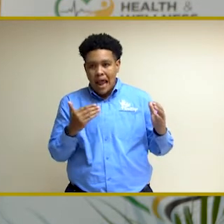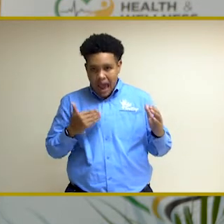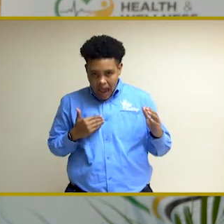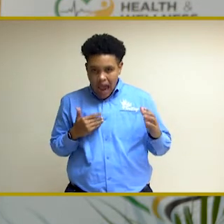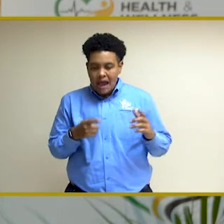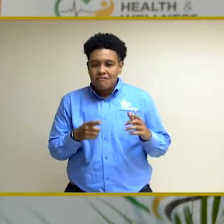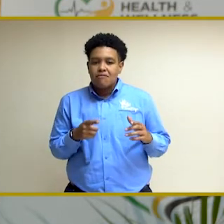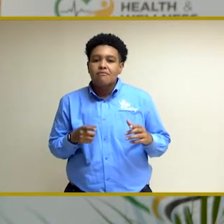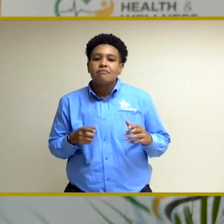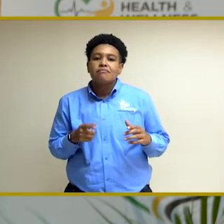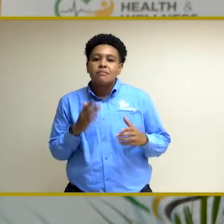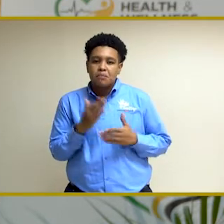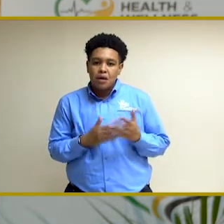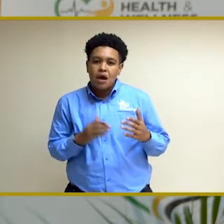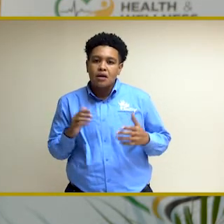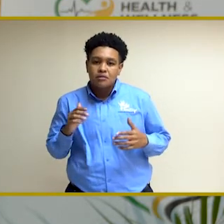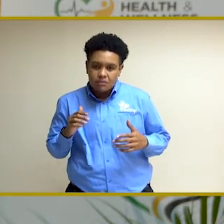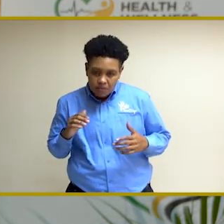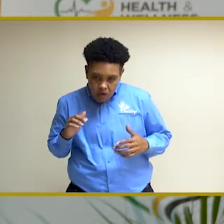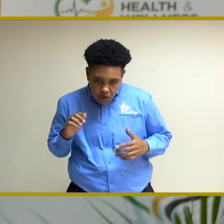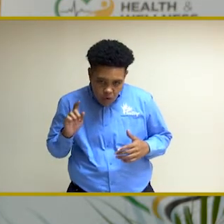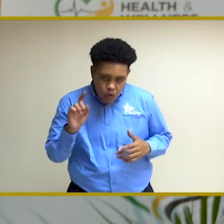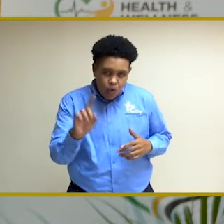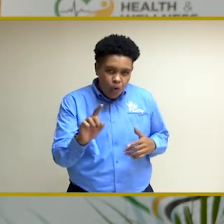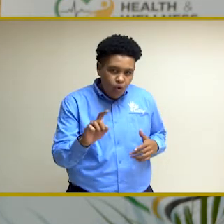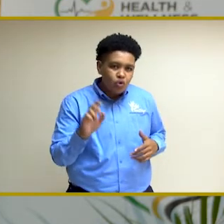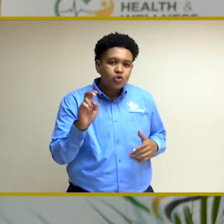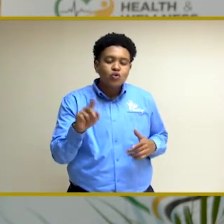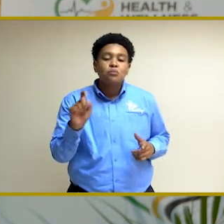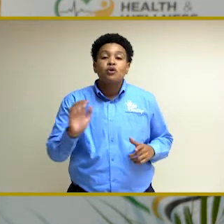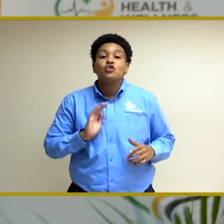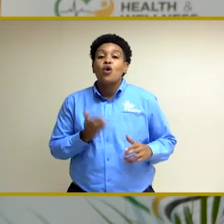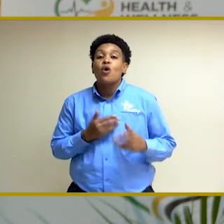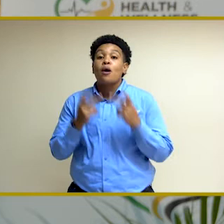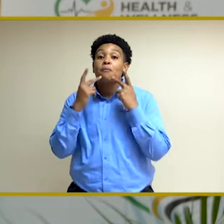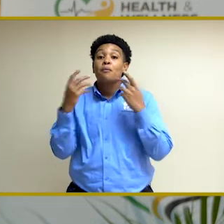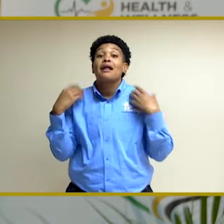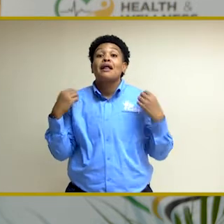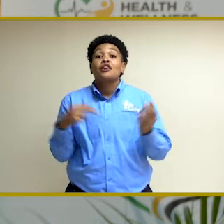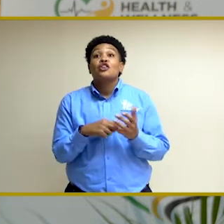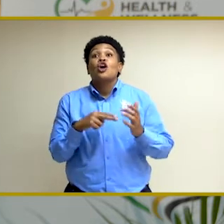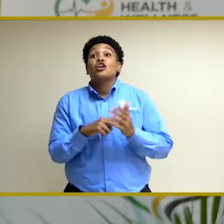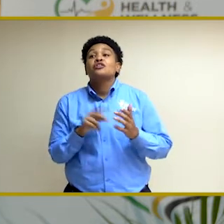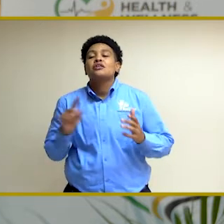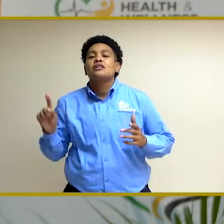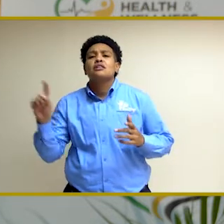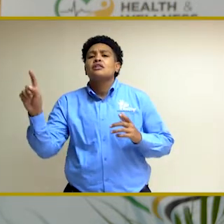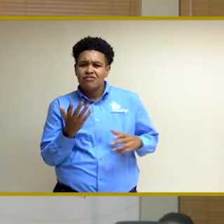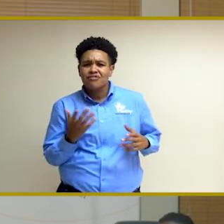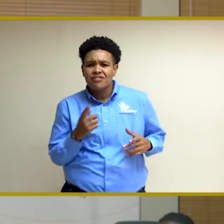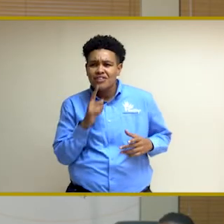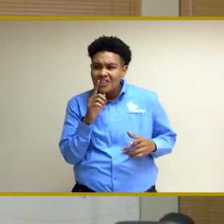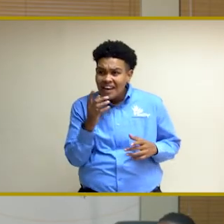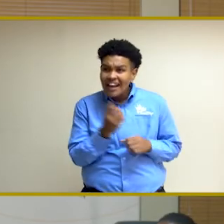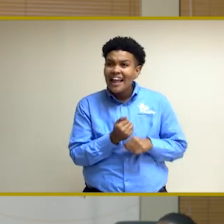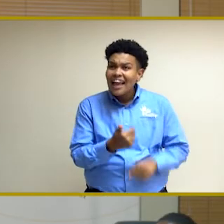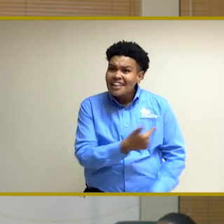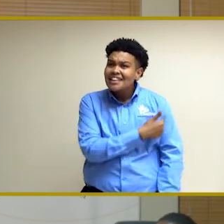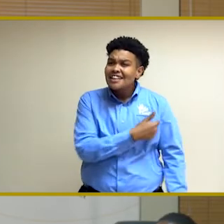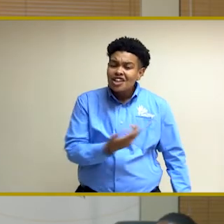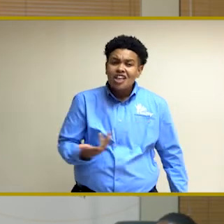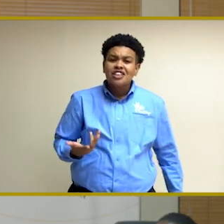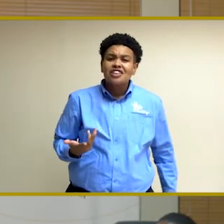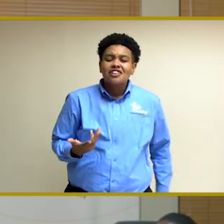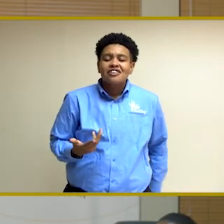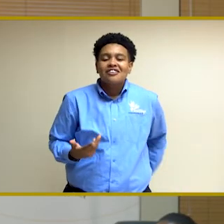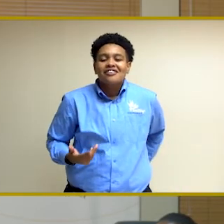a mobile component. Dr. Tufton was addressing the weekly virtual COVID Conversations press briefing on March 11. Dr. Tufton said the